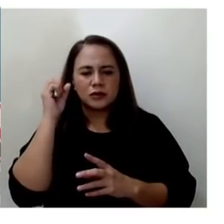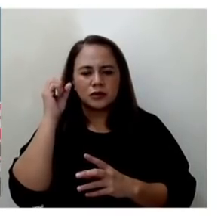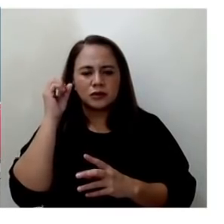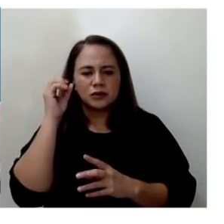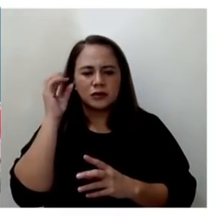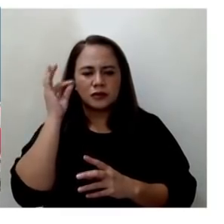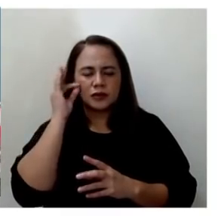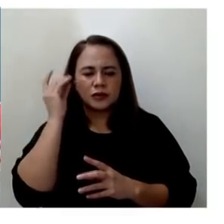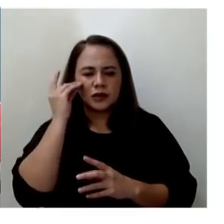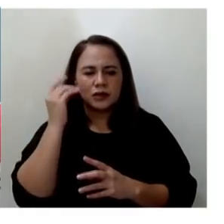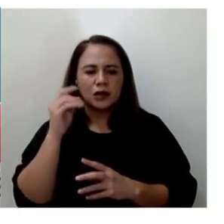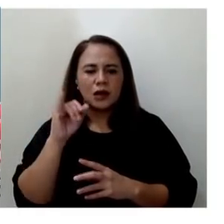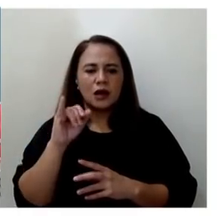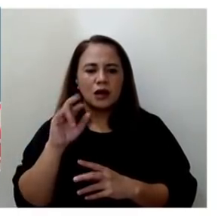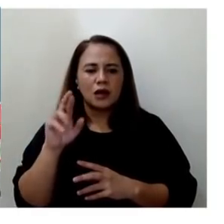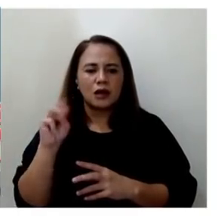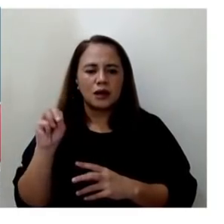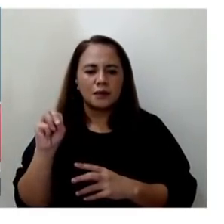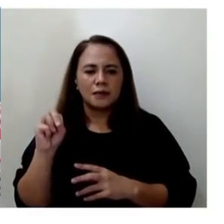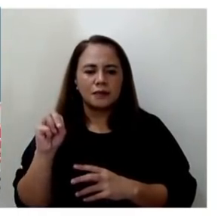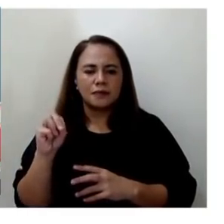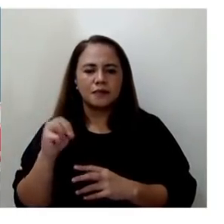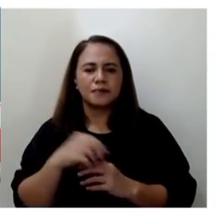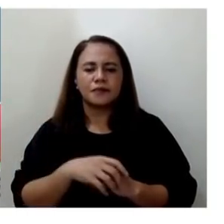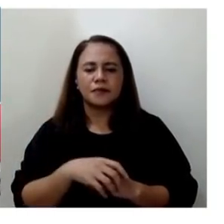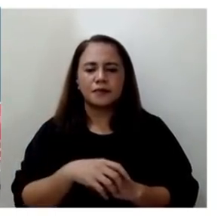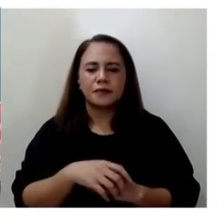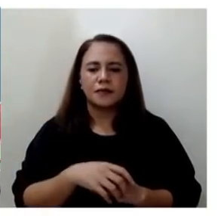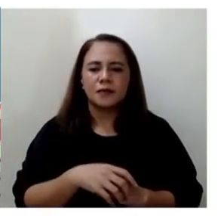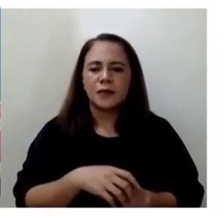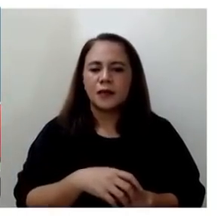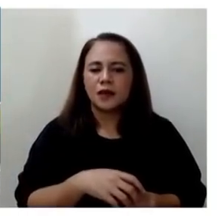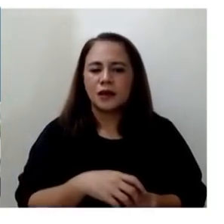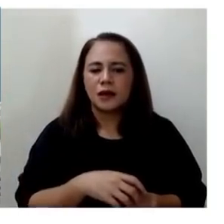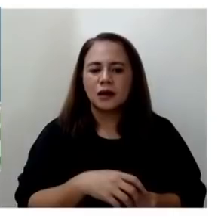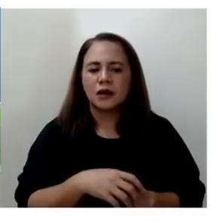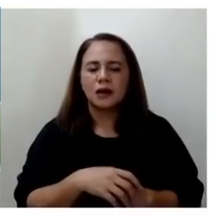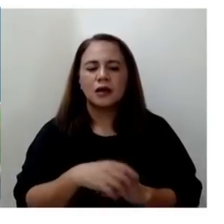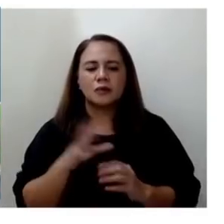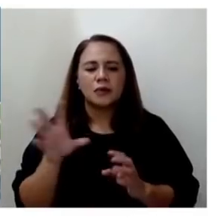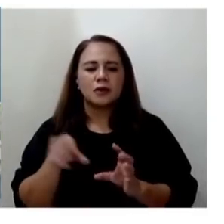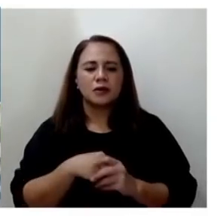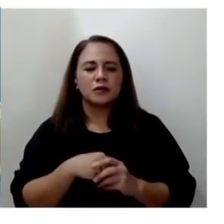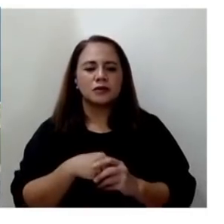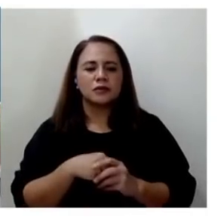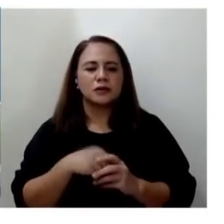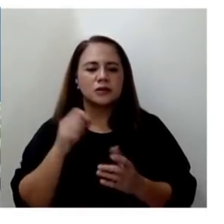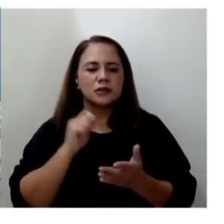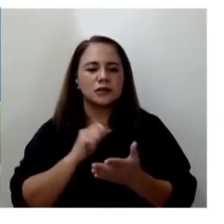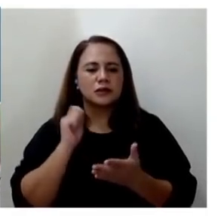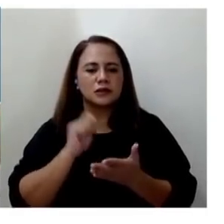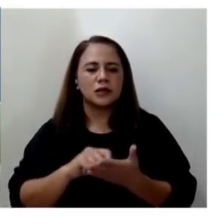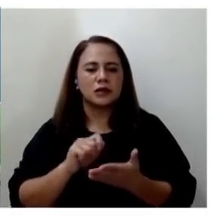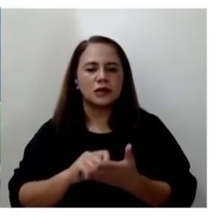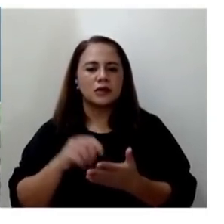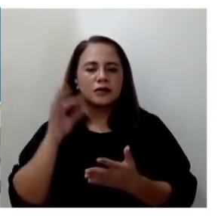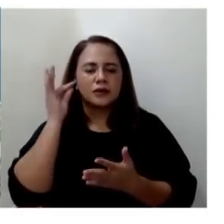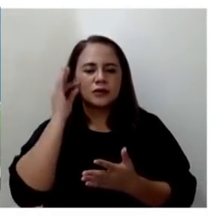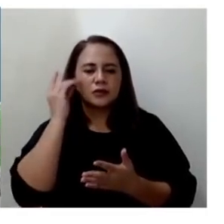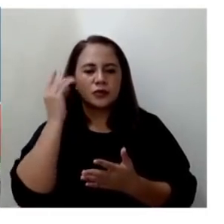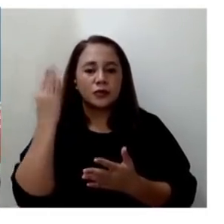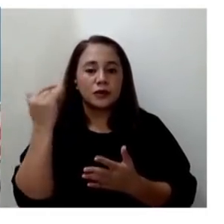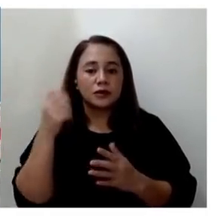yan. Yung sa IRM, all the filial cases. Nasasama po si Secretary Duque doon dahil siya po ang head